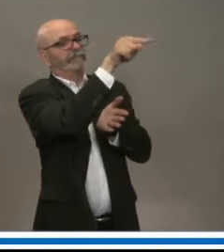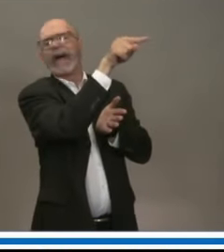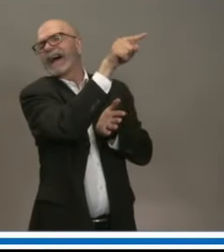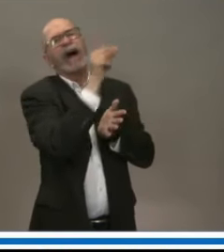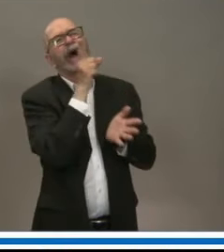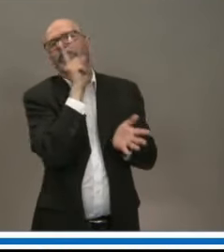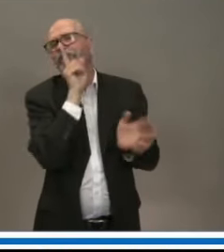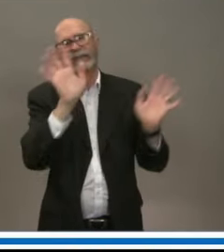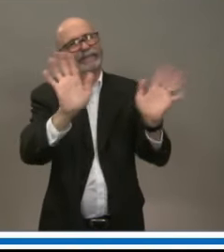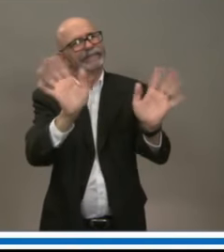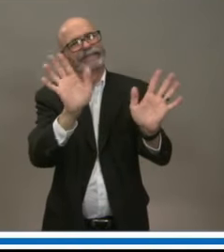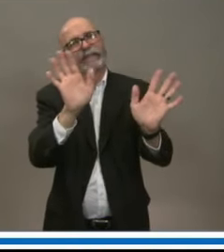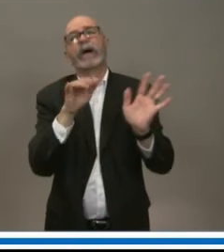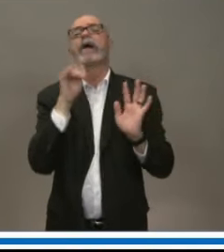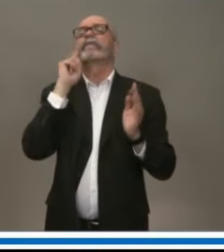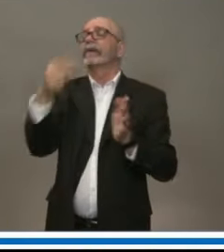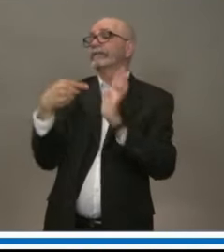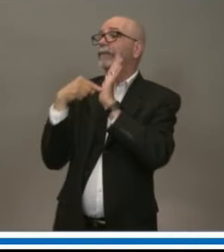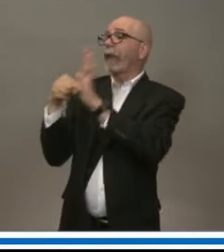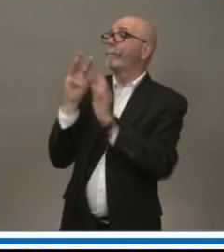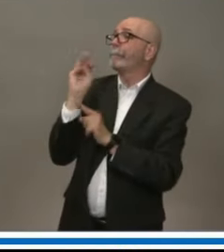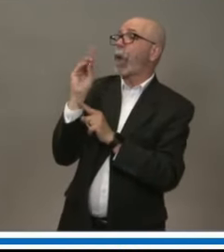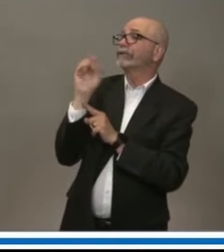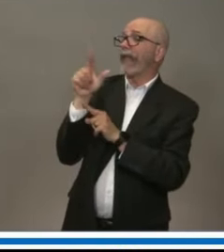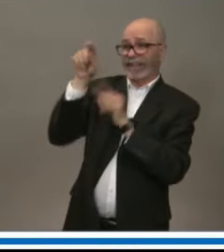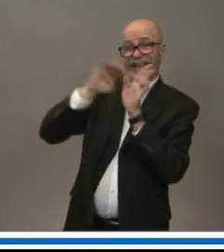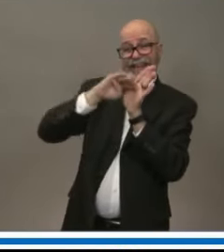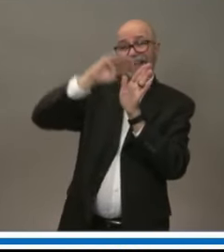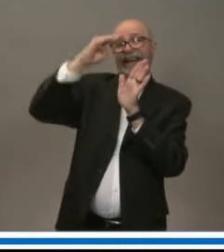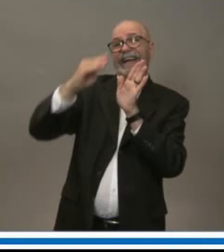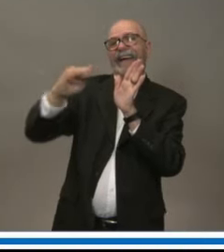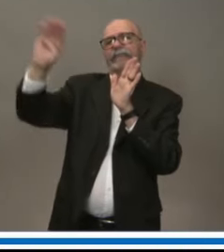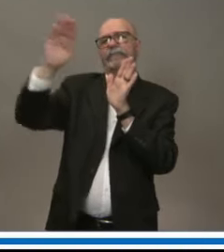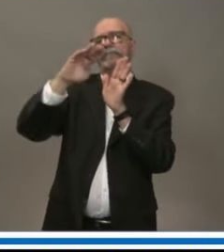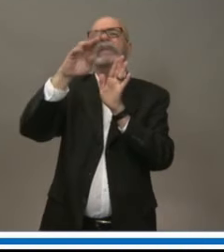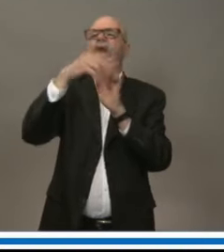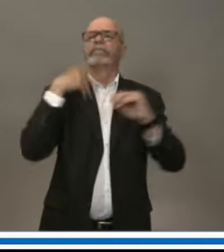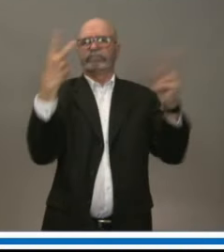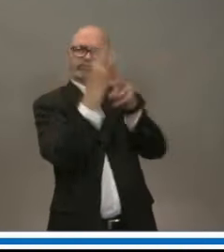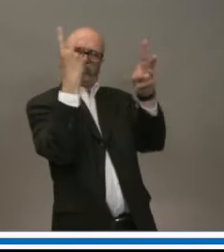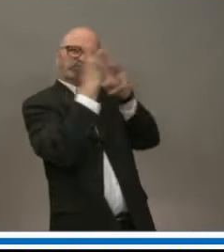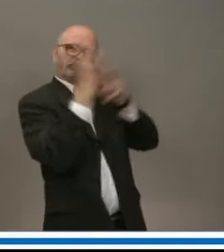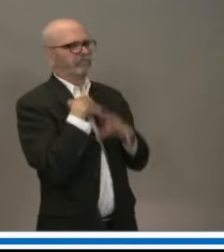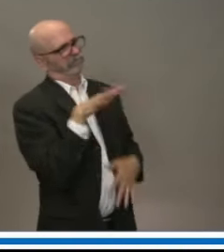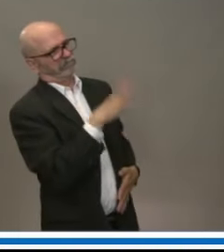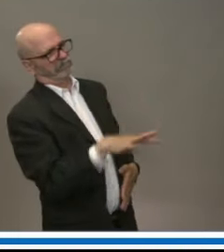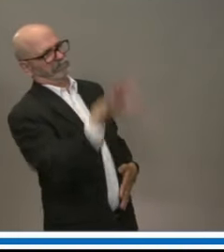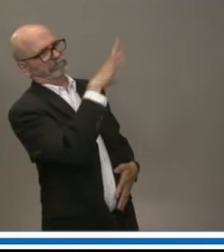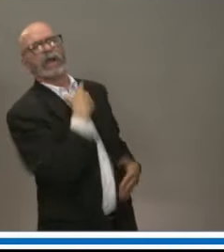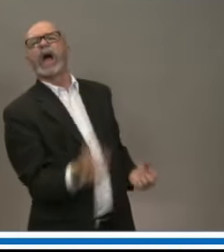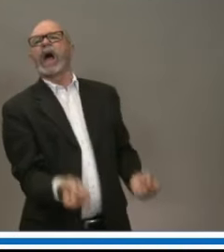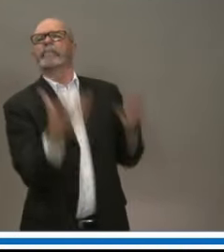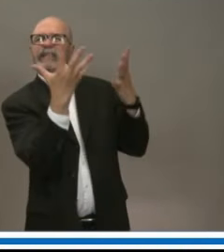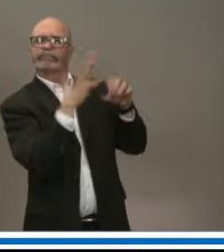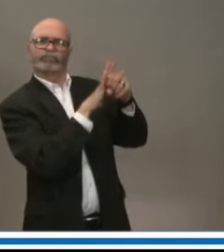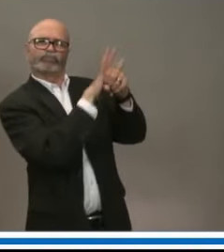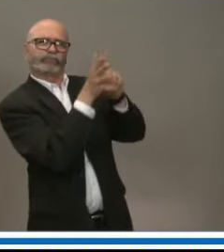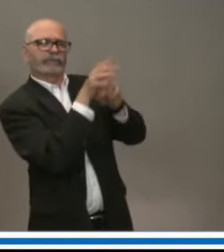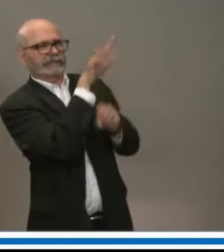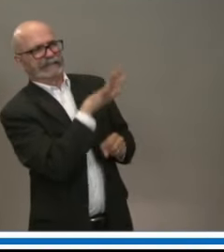just the number of hospital beds and ICUs that would be estimated to be needed for COVID-19.